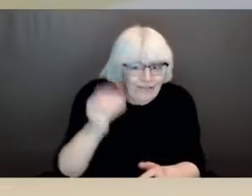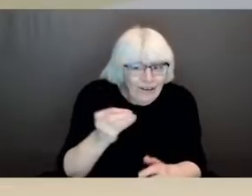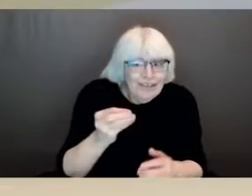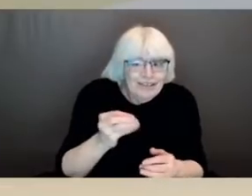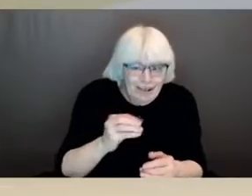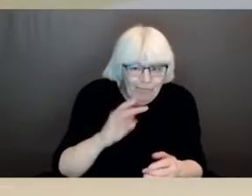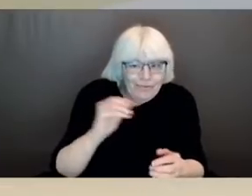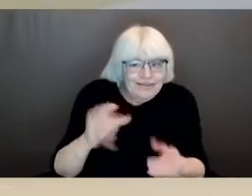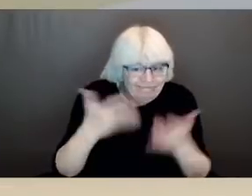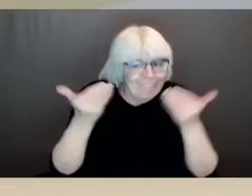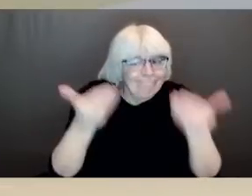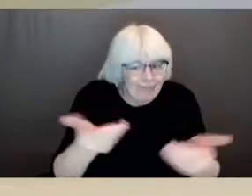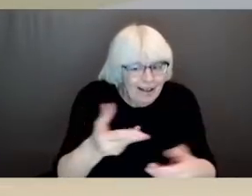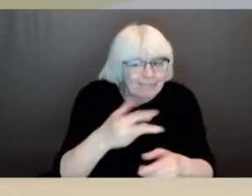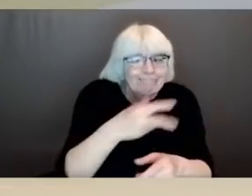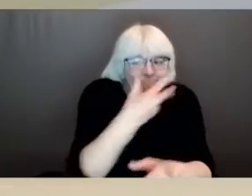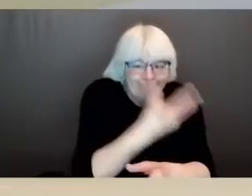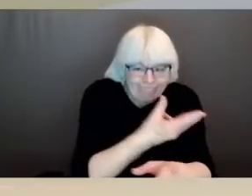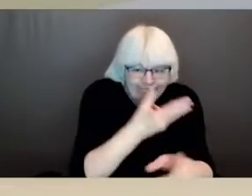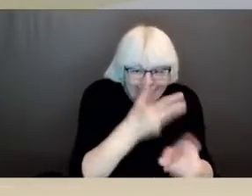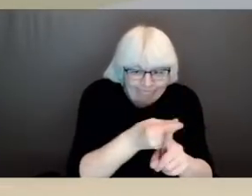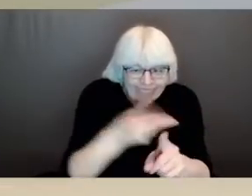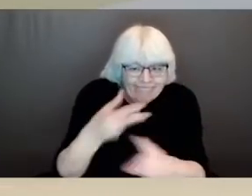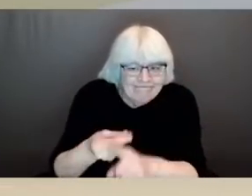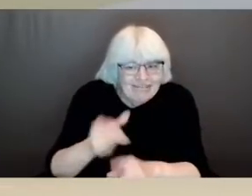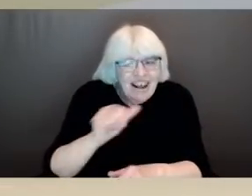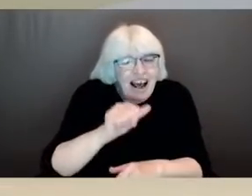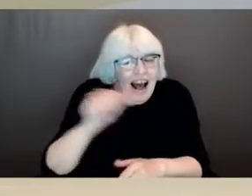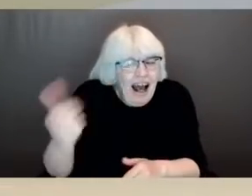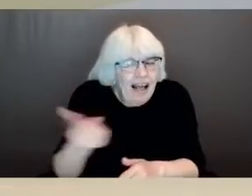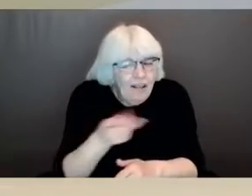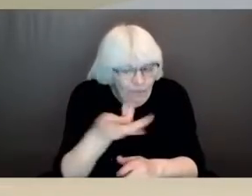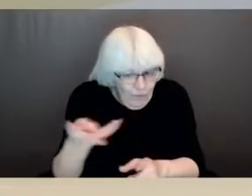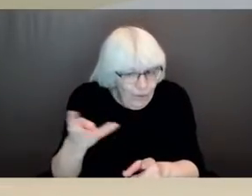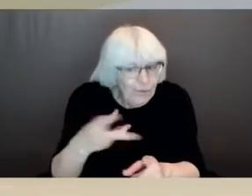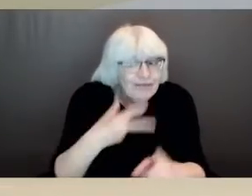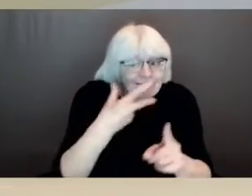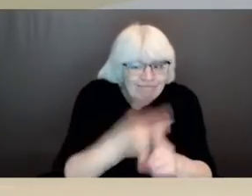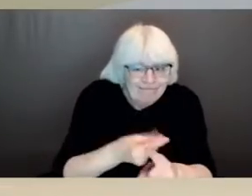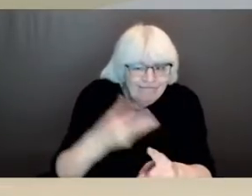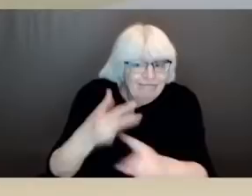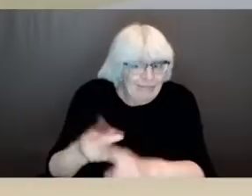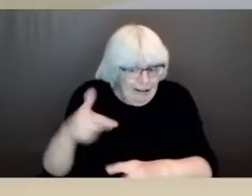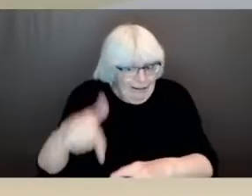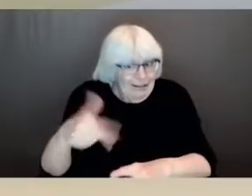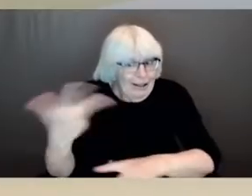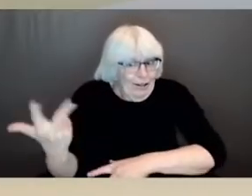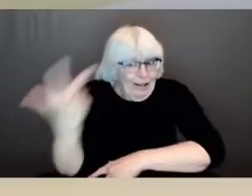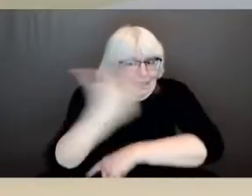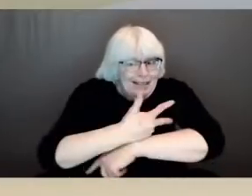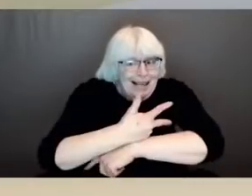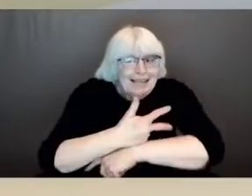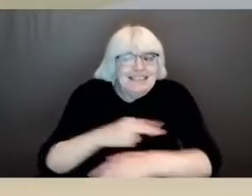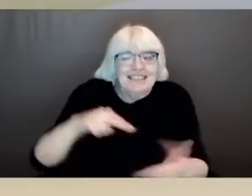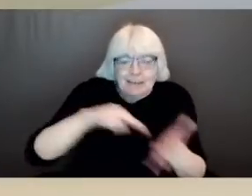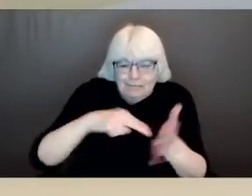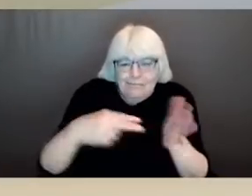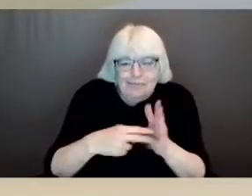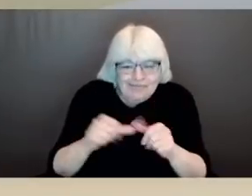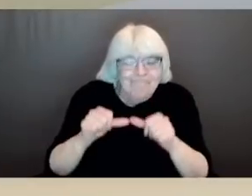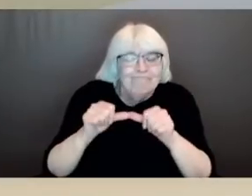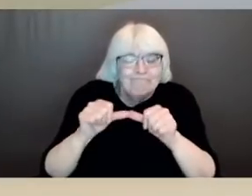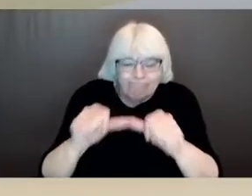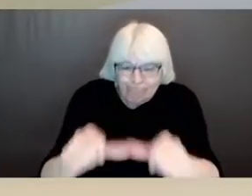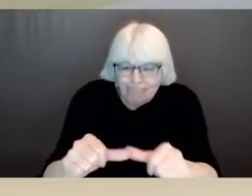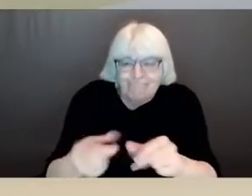hundred doses of vaccine given in the last 3 days. So those numbers will continue to show us that people are being